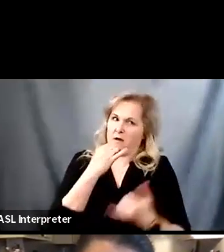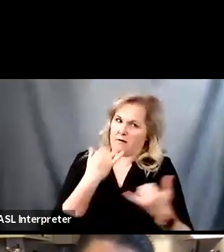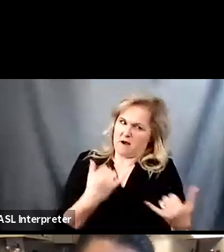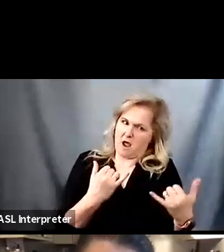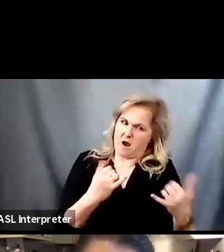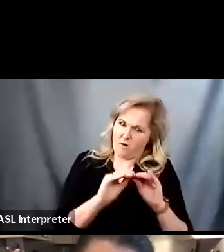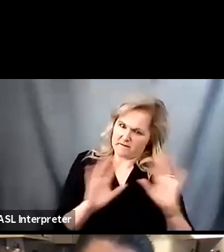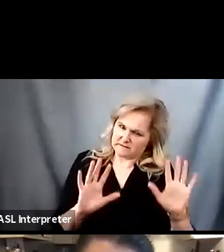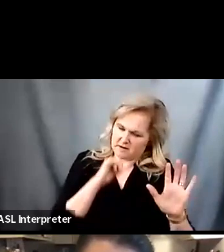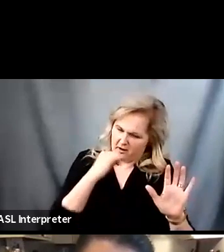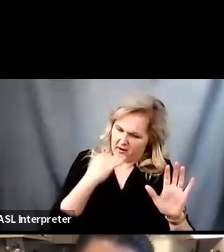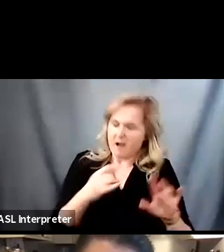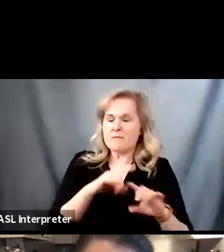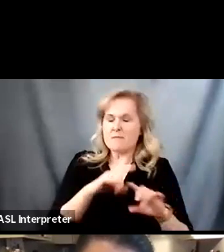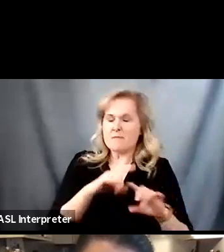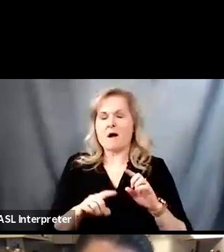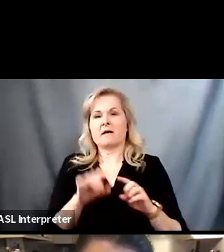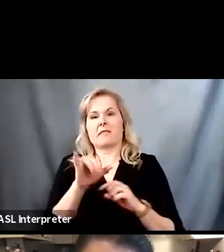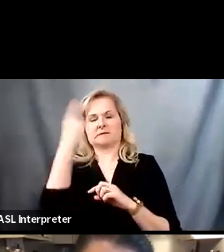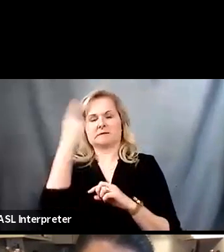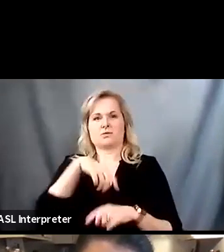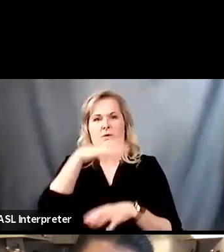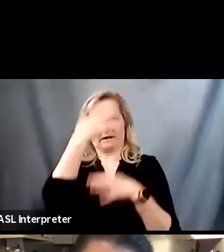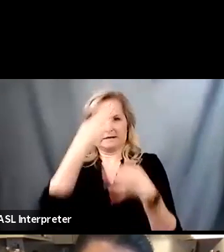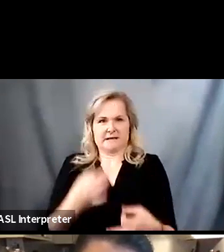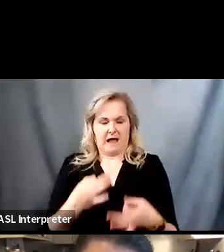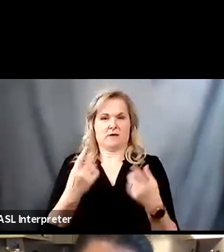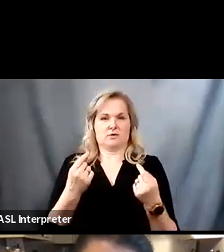obviously, hence why we decided to do